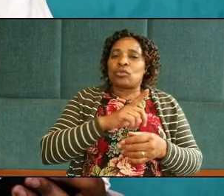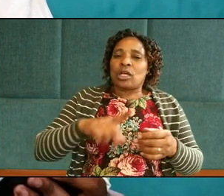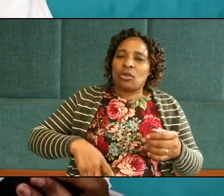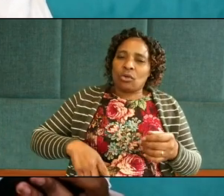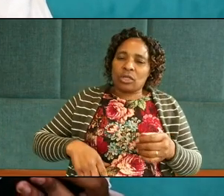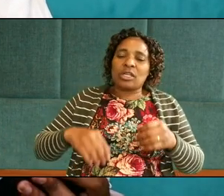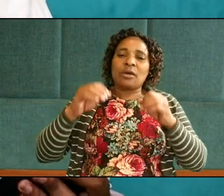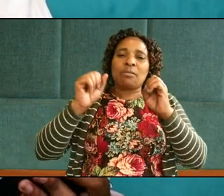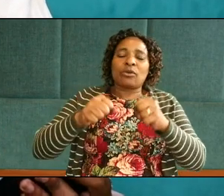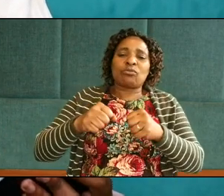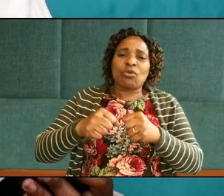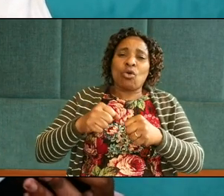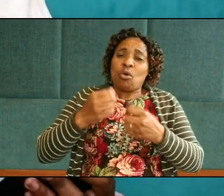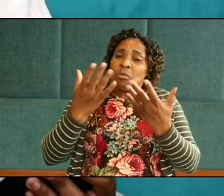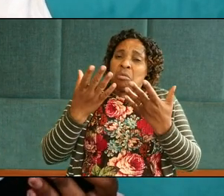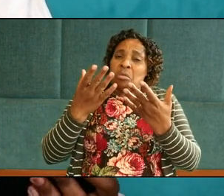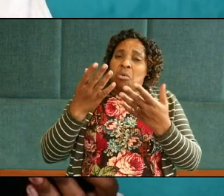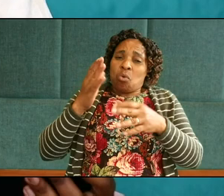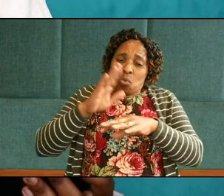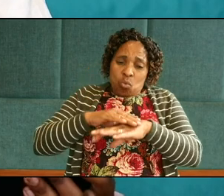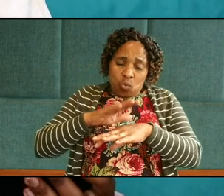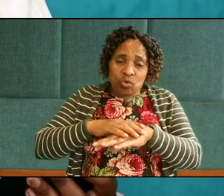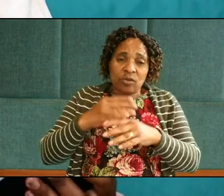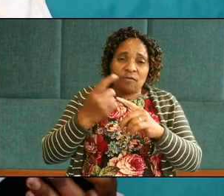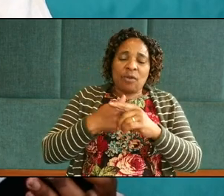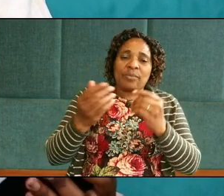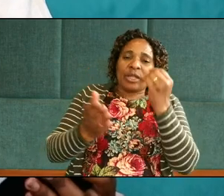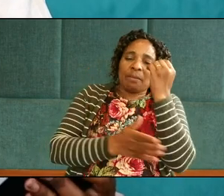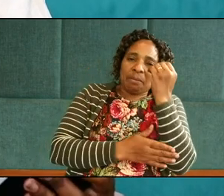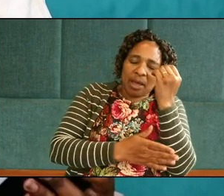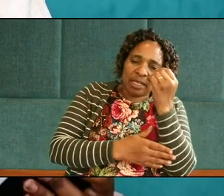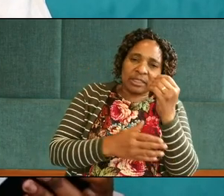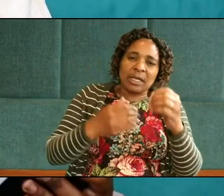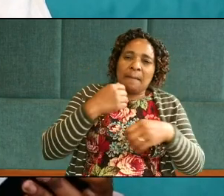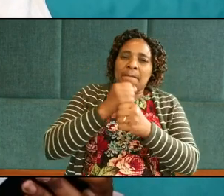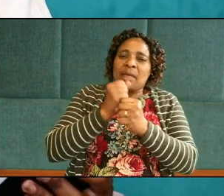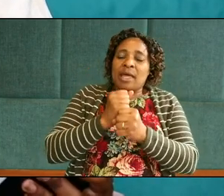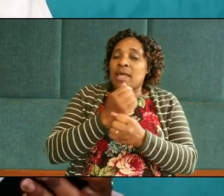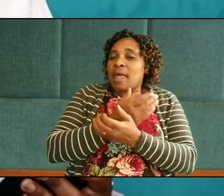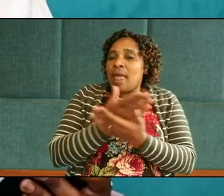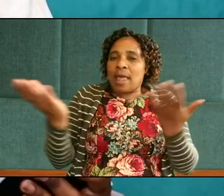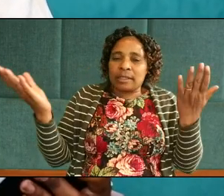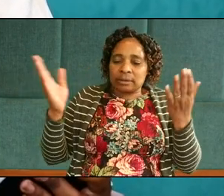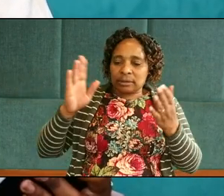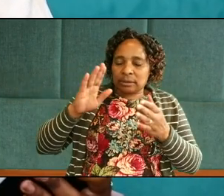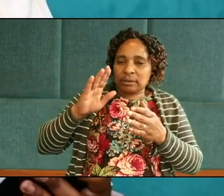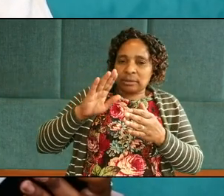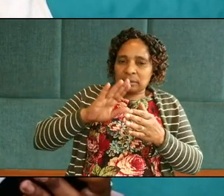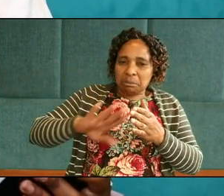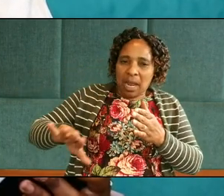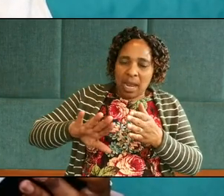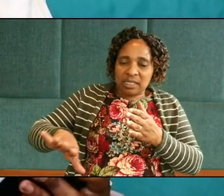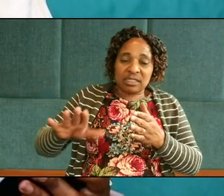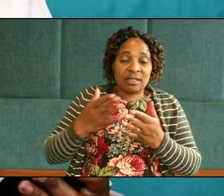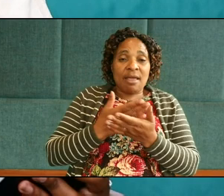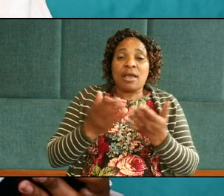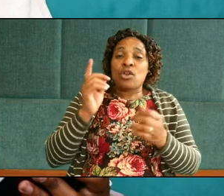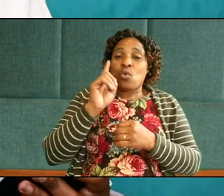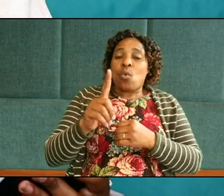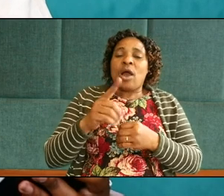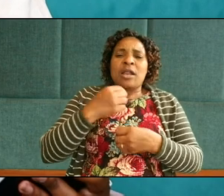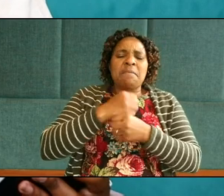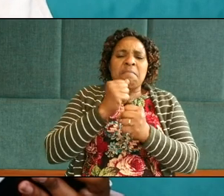pick out the good from the bad or make any substitution. Anyone that makes